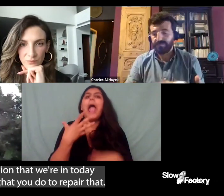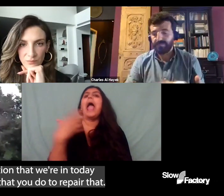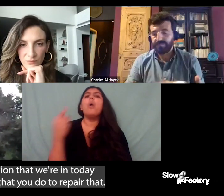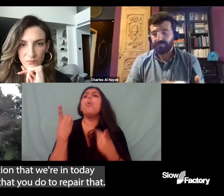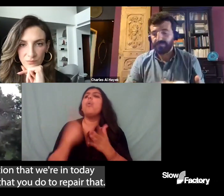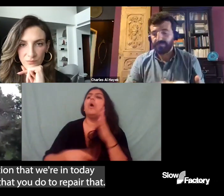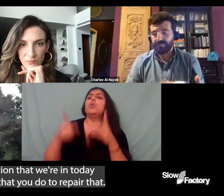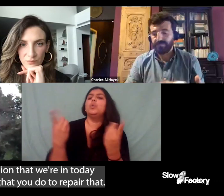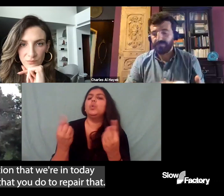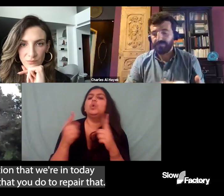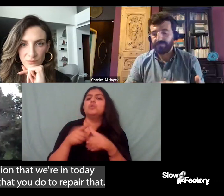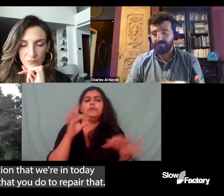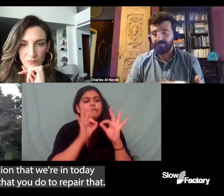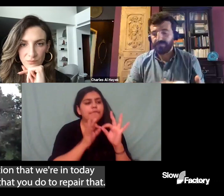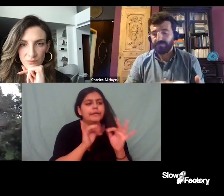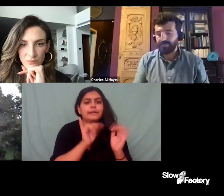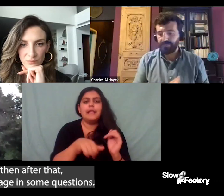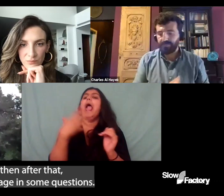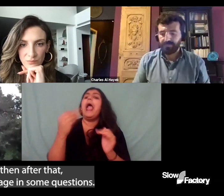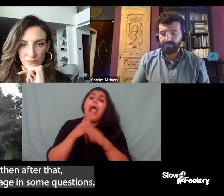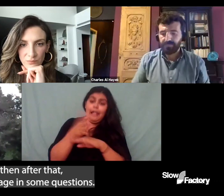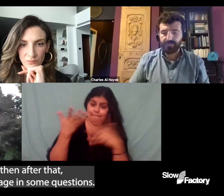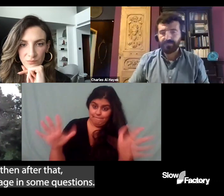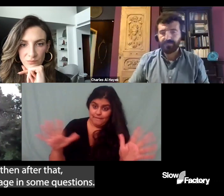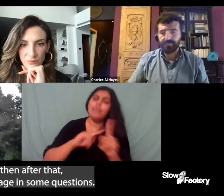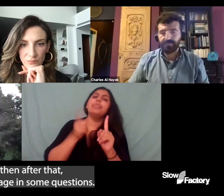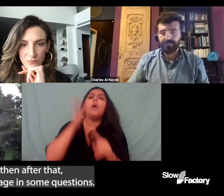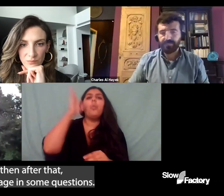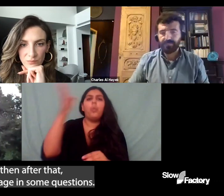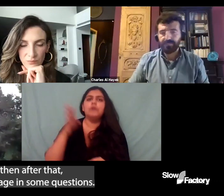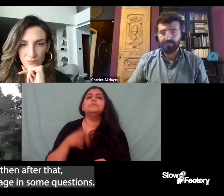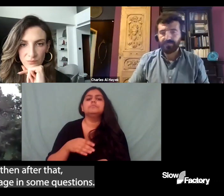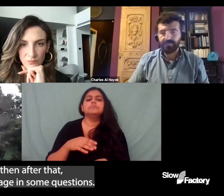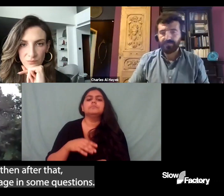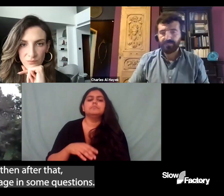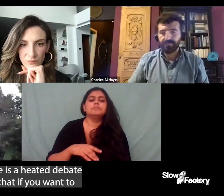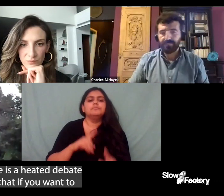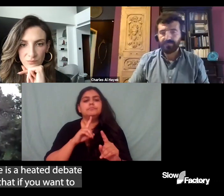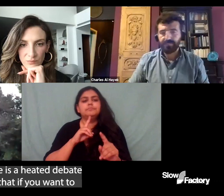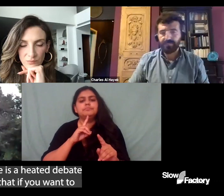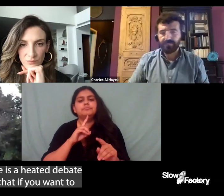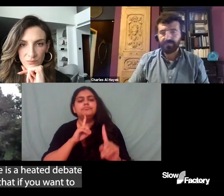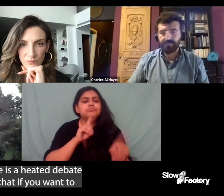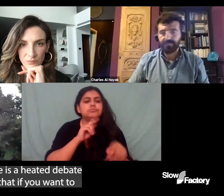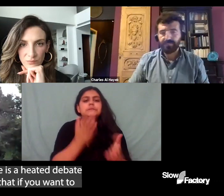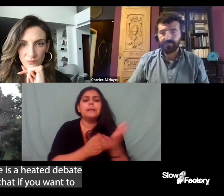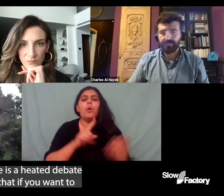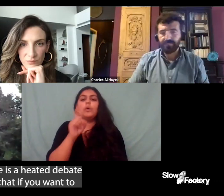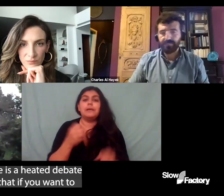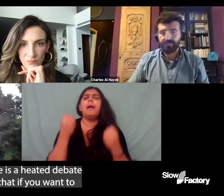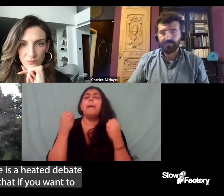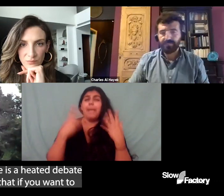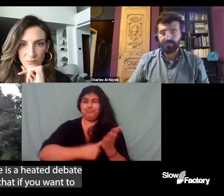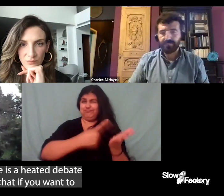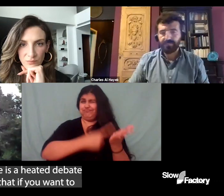work that you do to repair that. And then after that, we will engage in some questions. And there is a heated debate in the chat